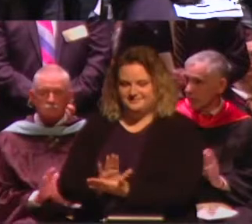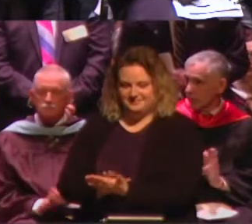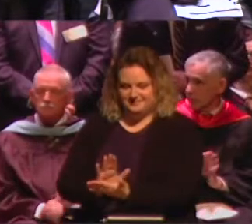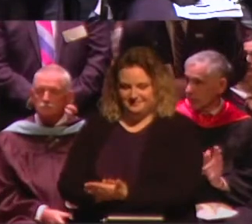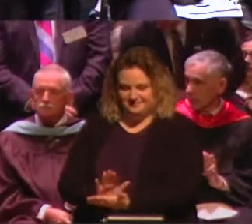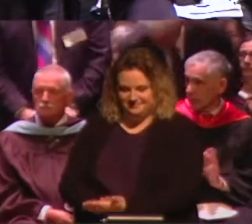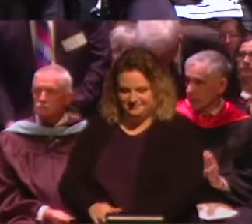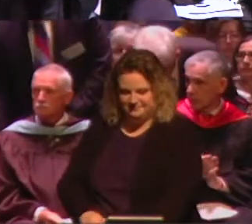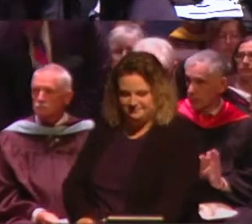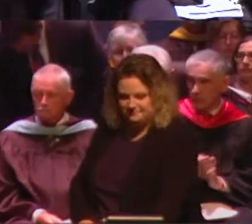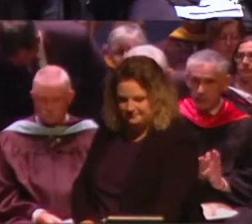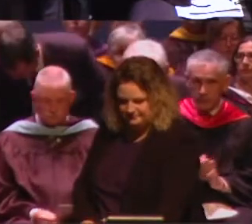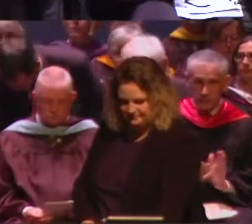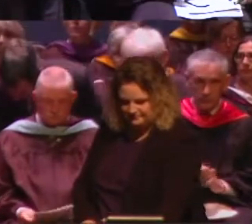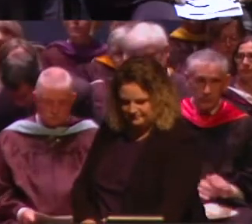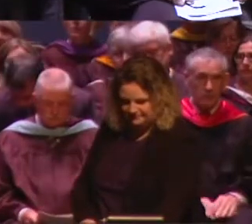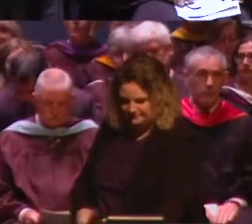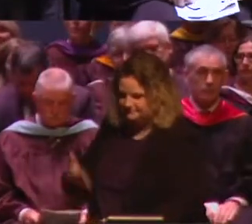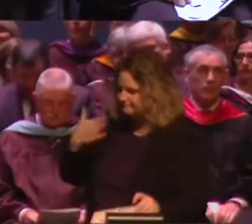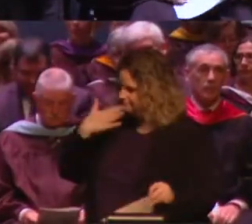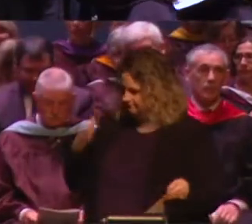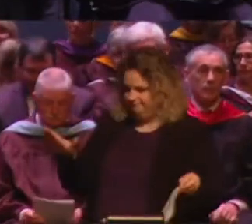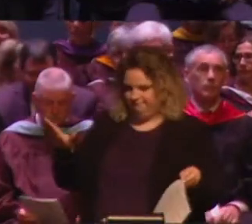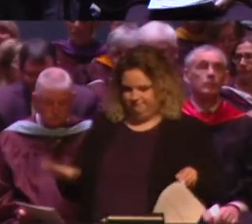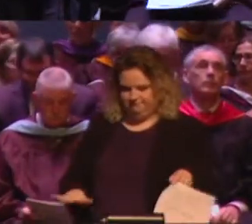Thank you. You all can be seated.